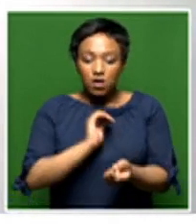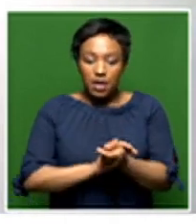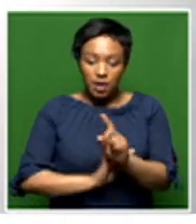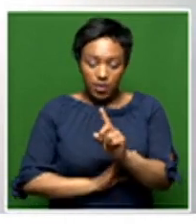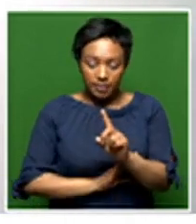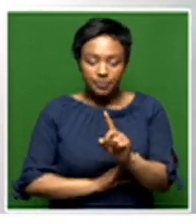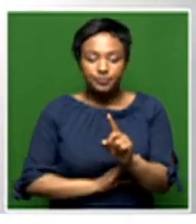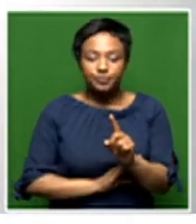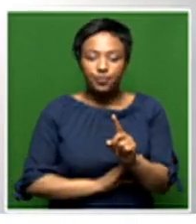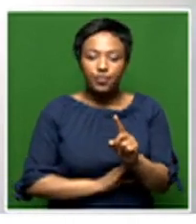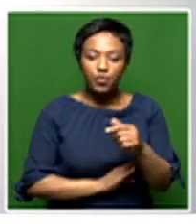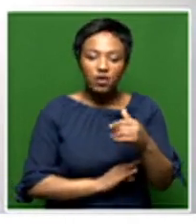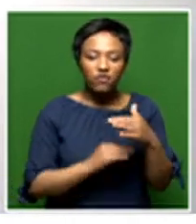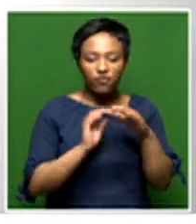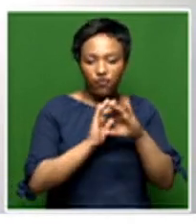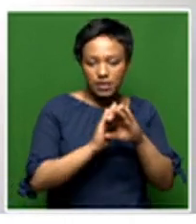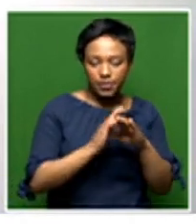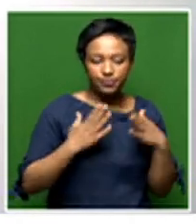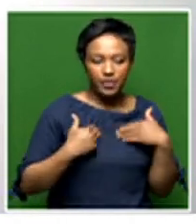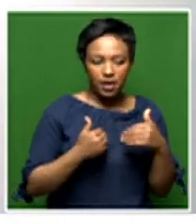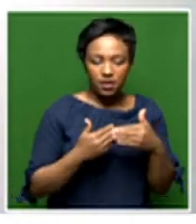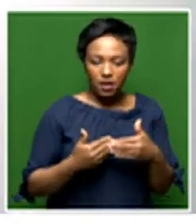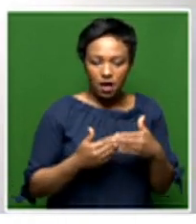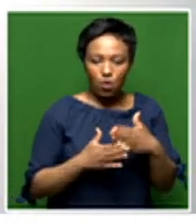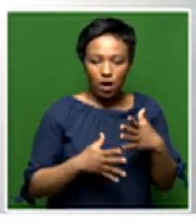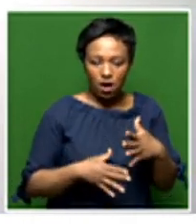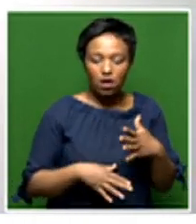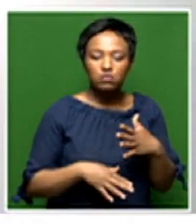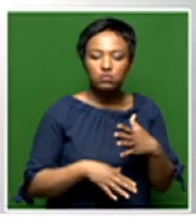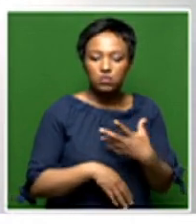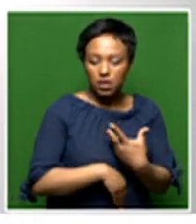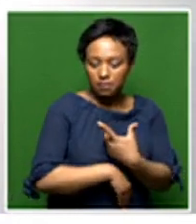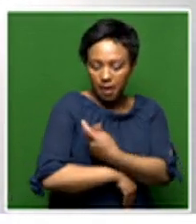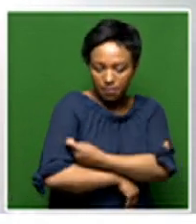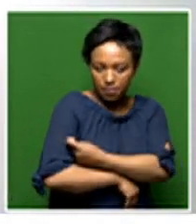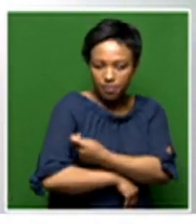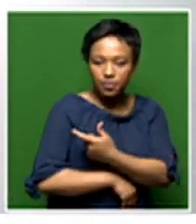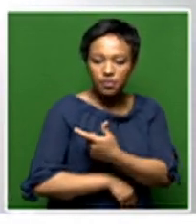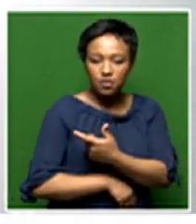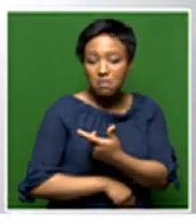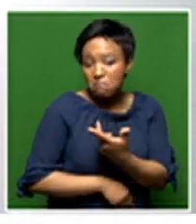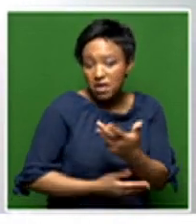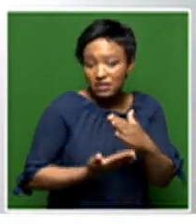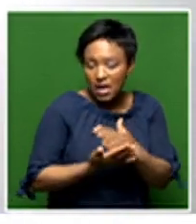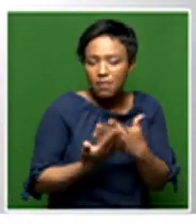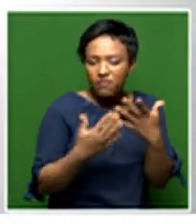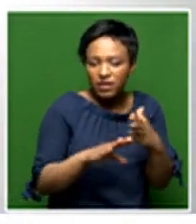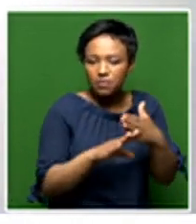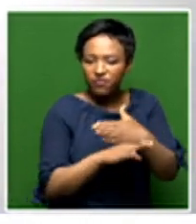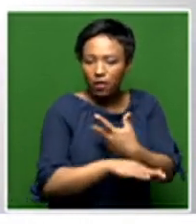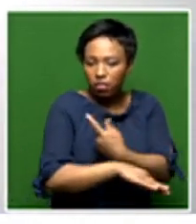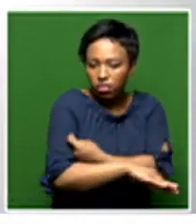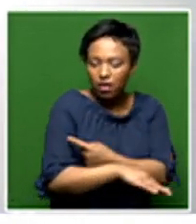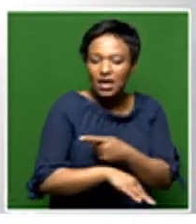is that if the healthcare workers receive the vaccine, some of them would have received it in early